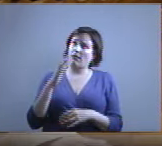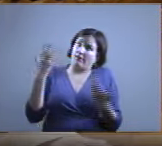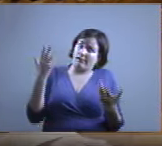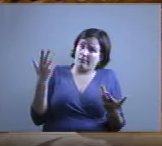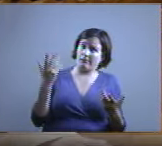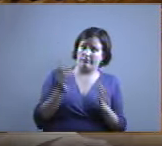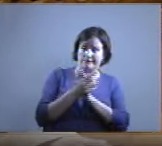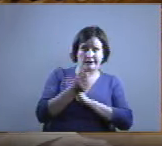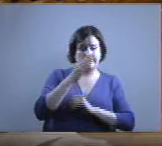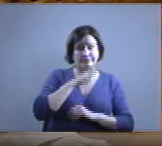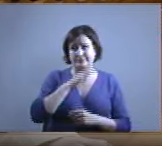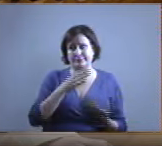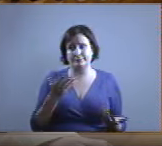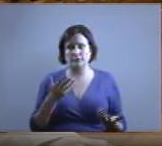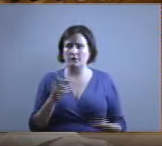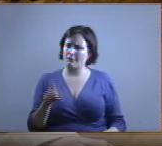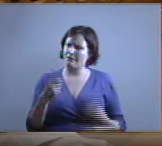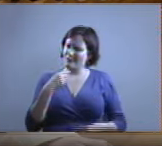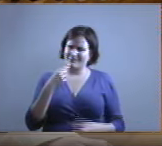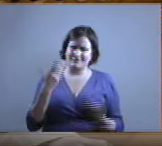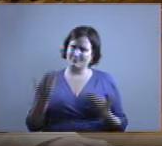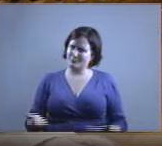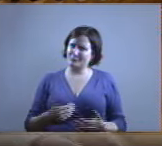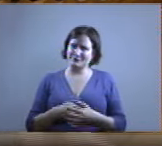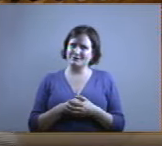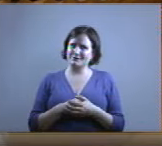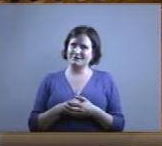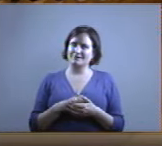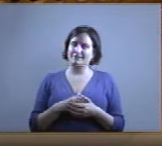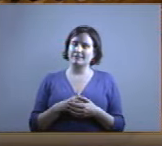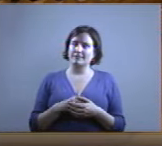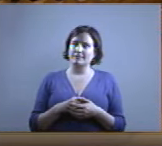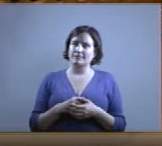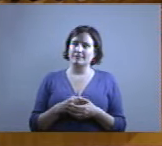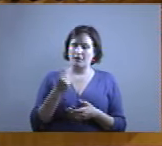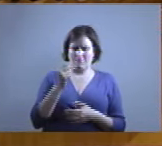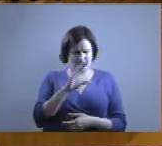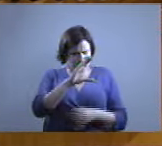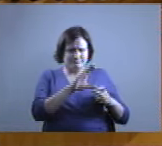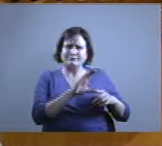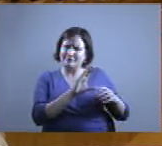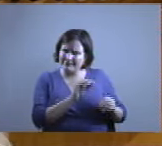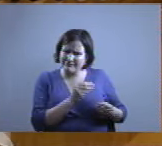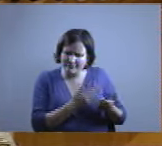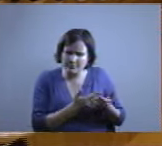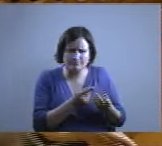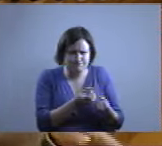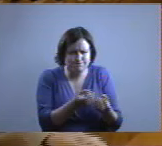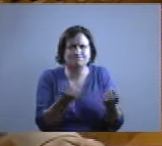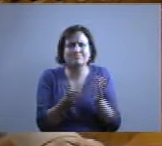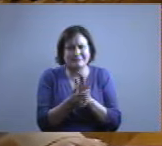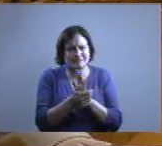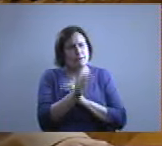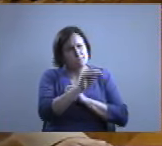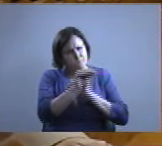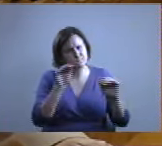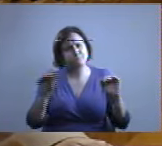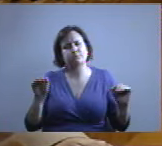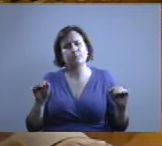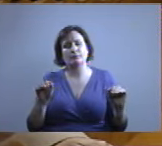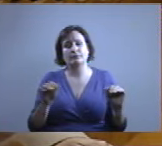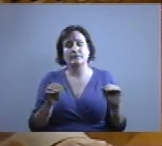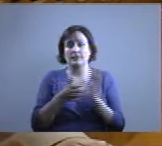reluctance by those involved to utilize funds put aside to develop these skills. Skills development cannot be left to